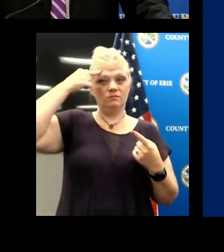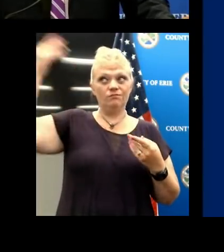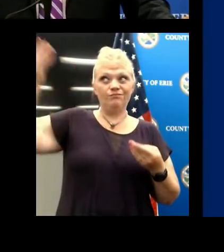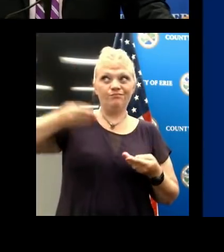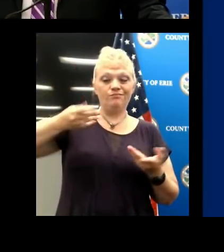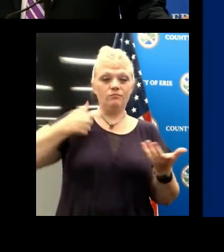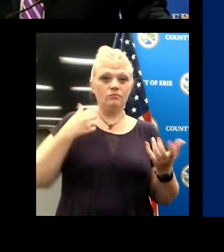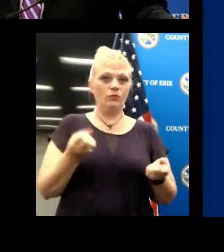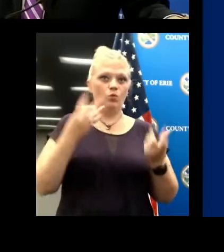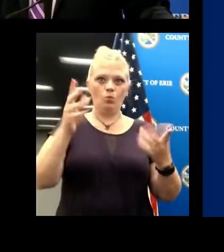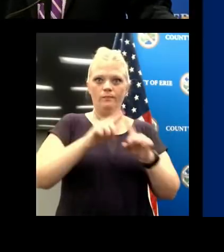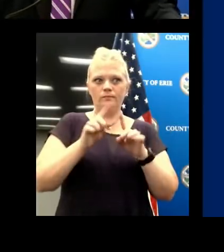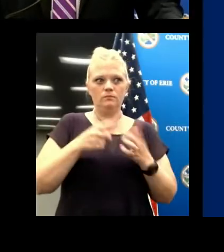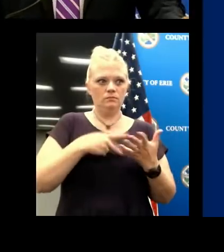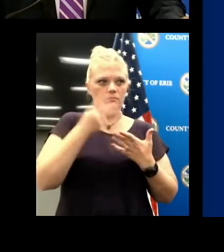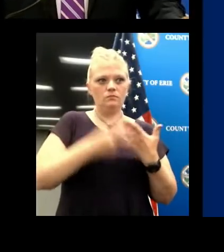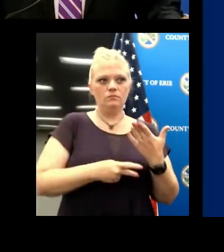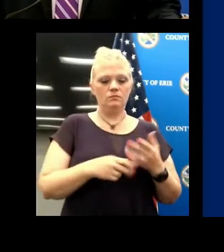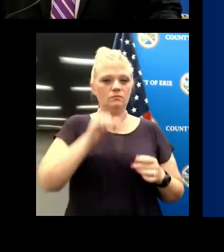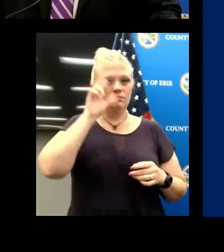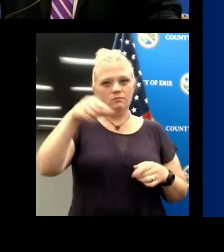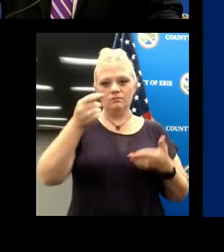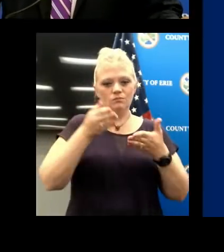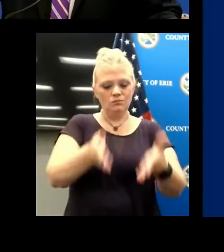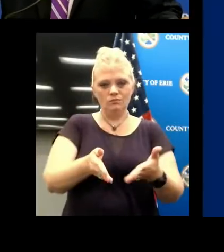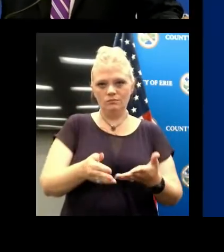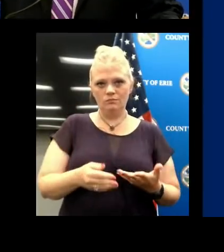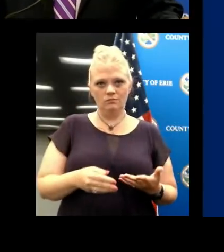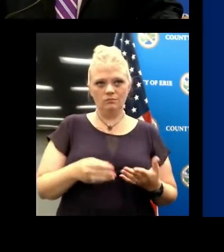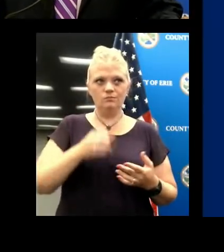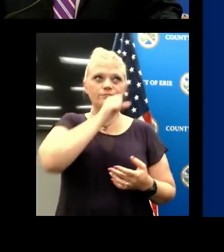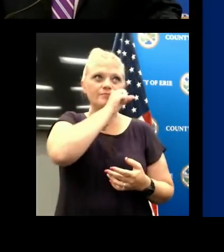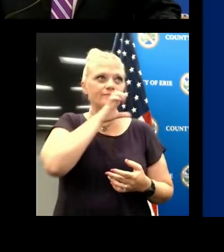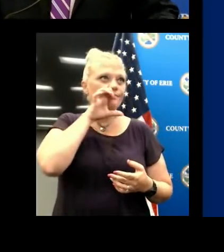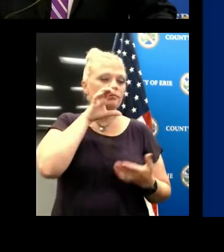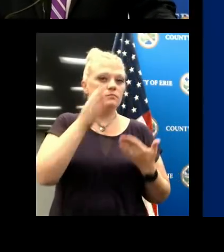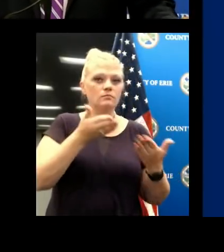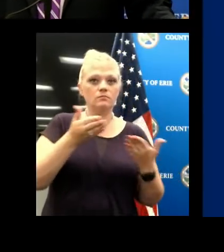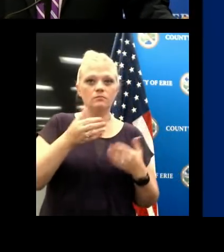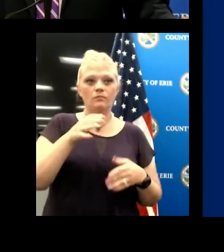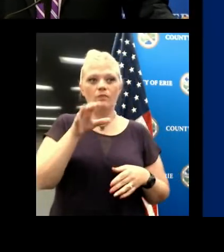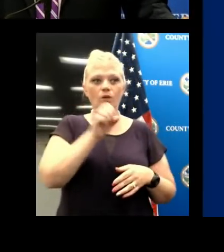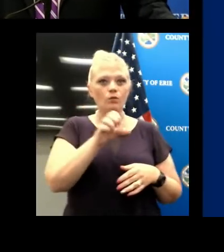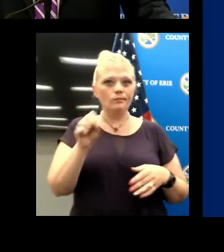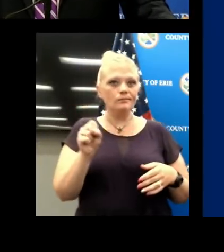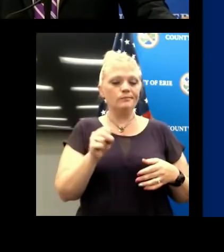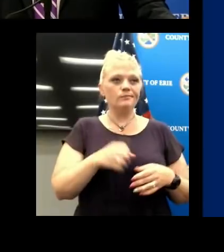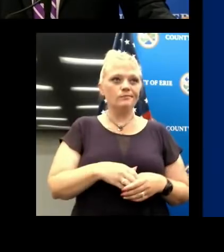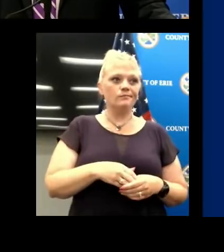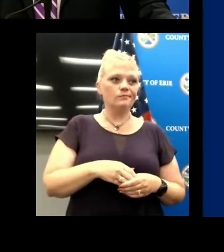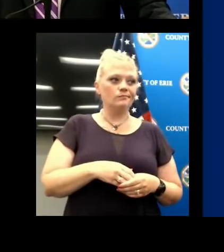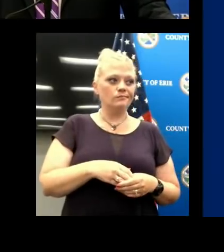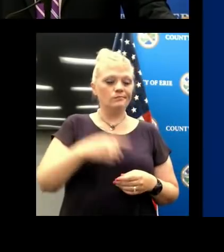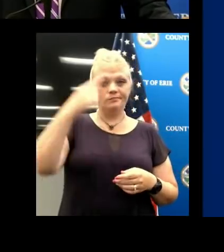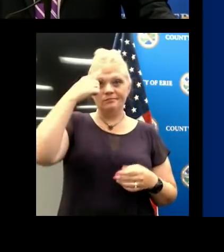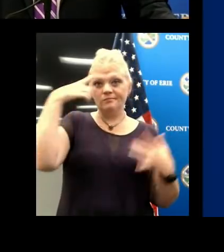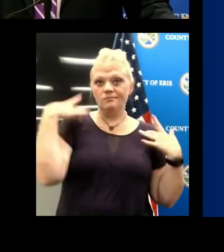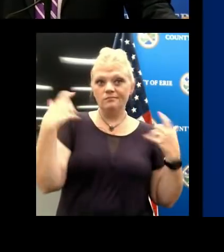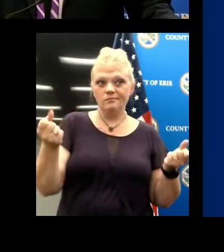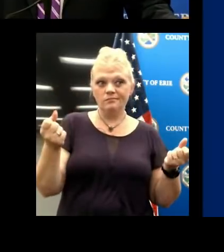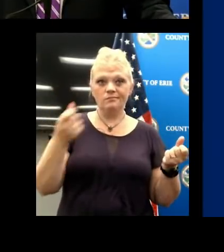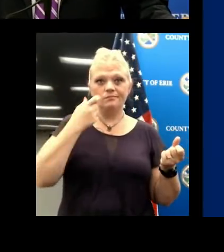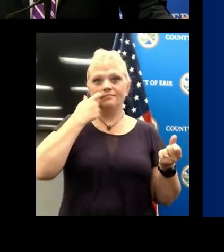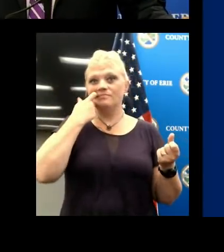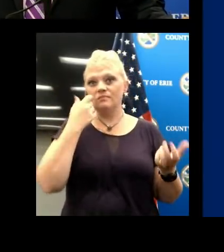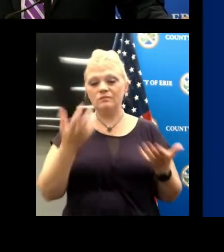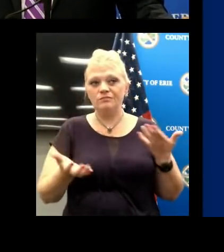on so many programs, not just road funding, senior services, social services, mental health,